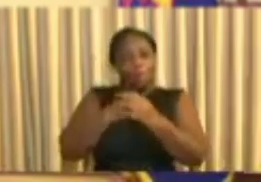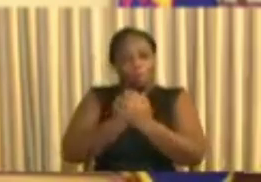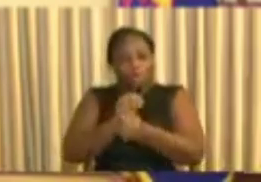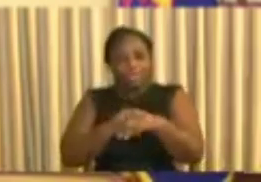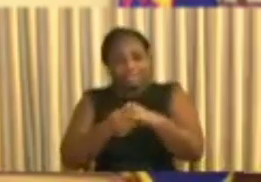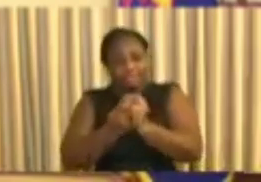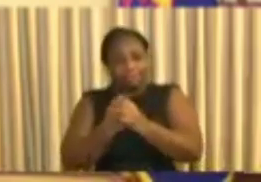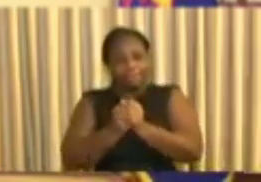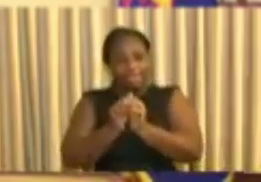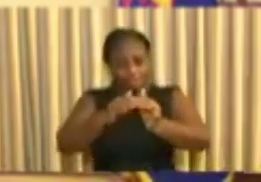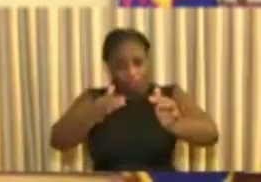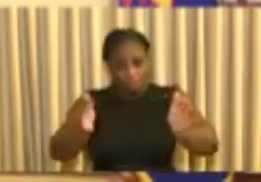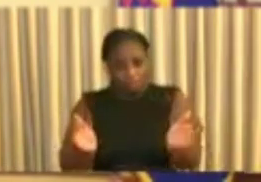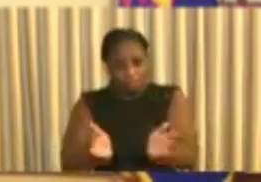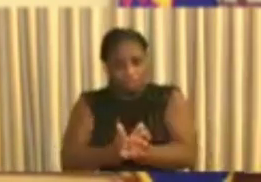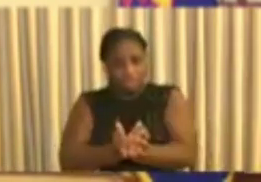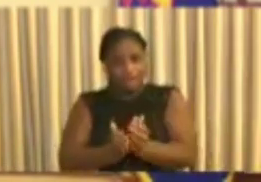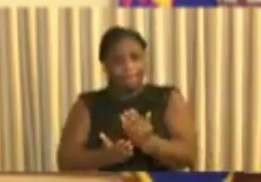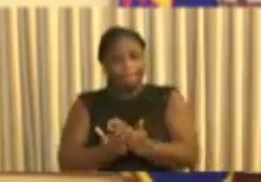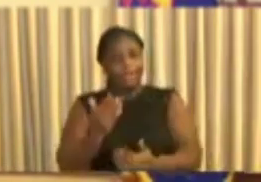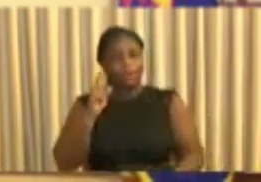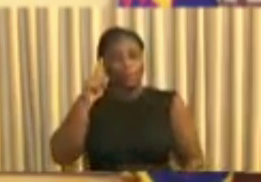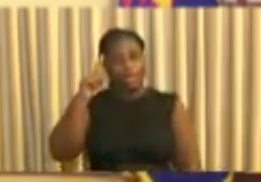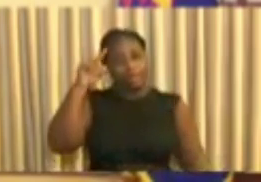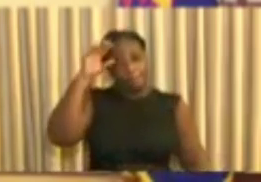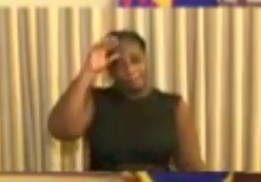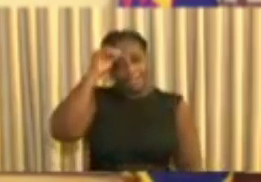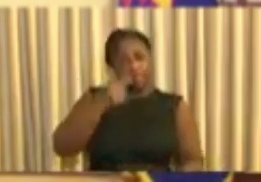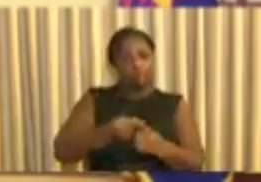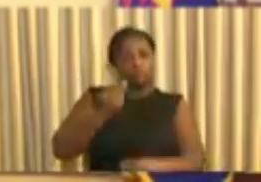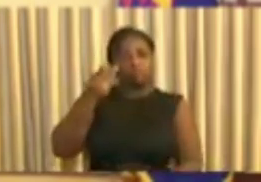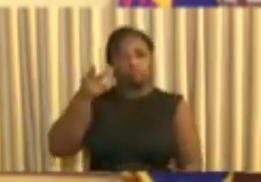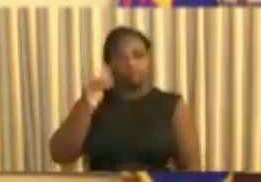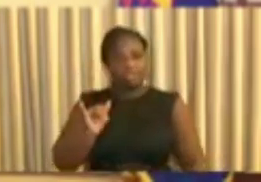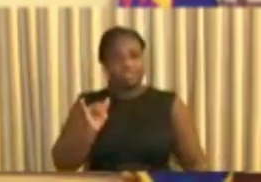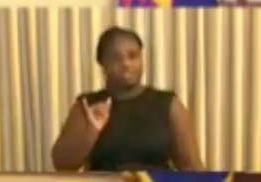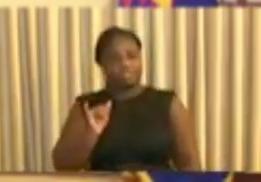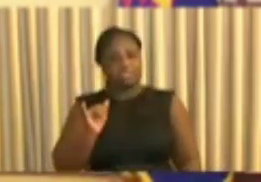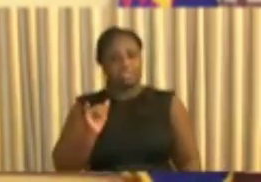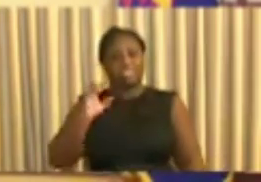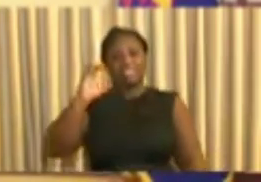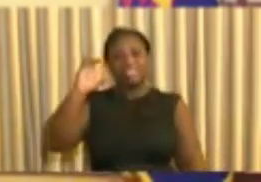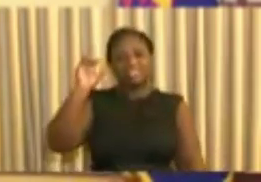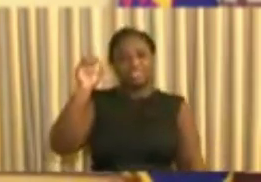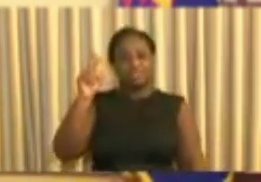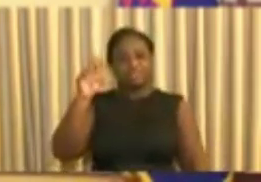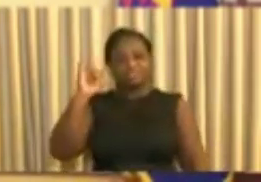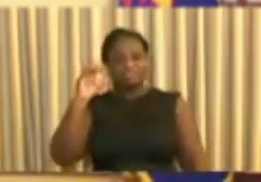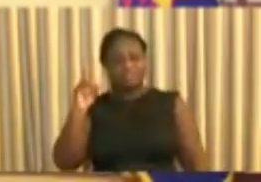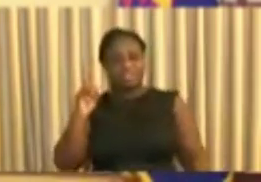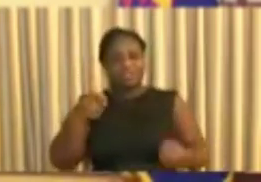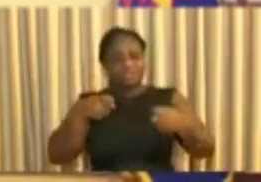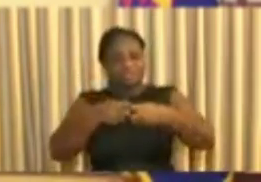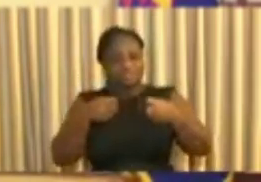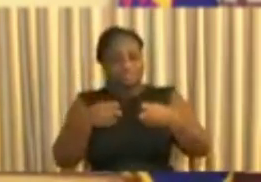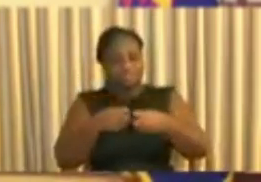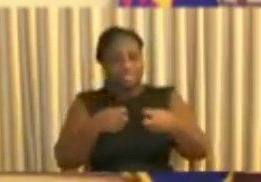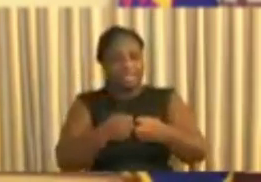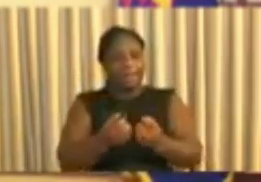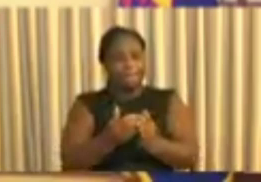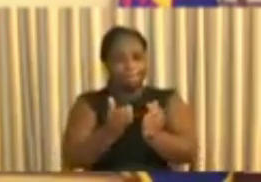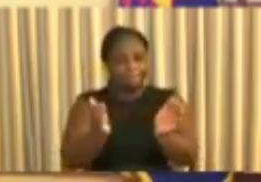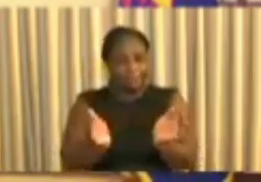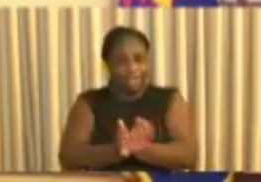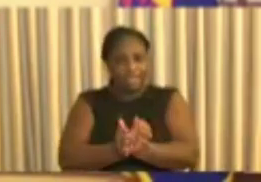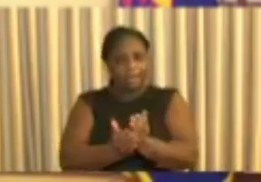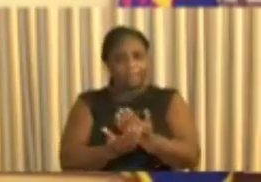hand-washing sink by Judose from Kumasi and the COVID-19 prevention electronic bucket